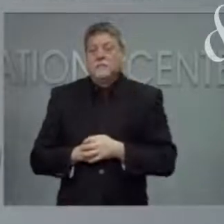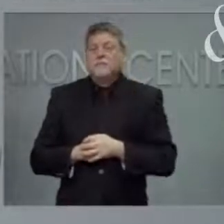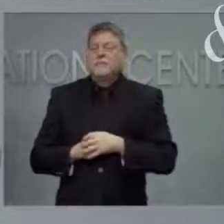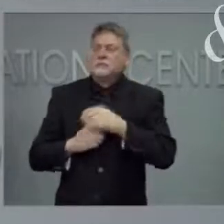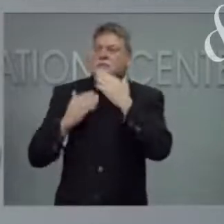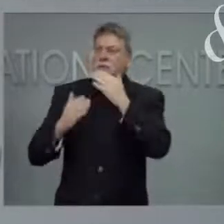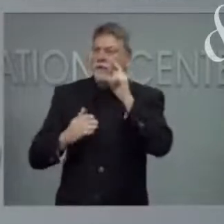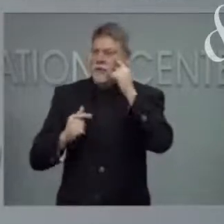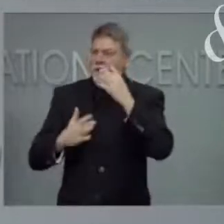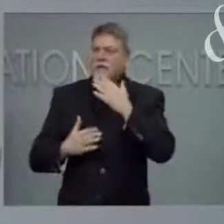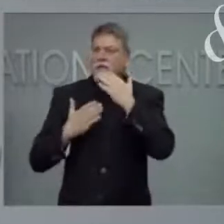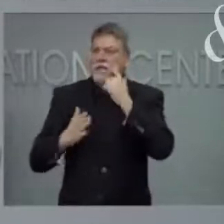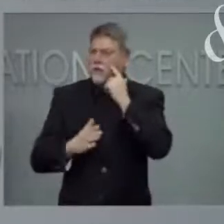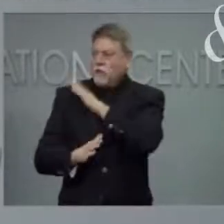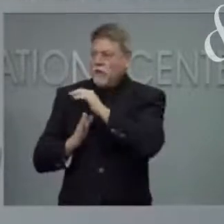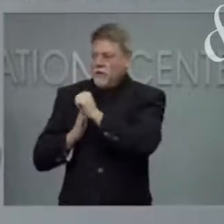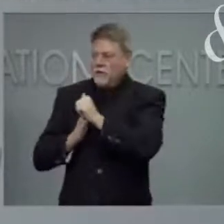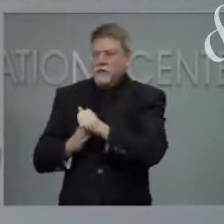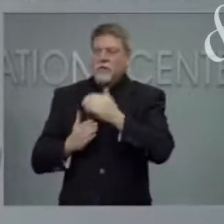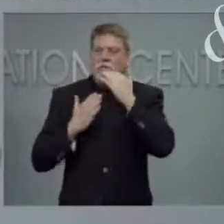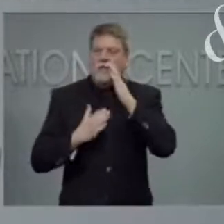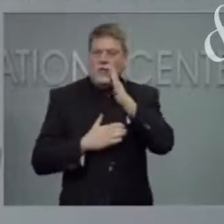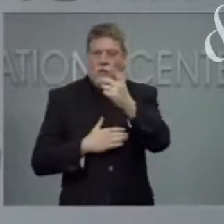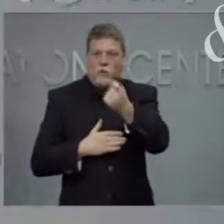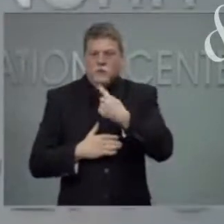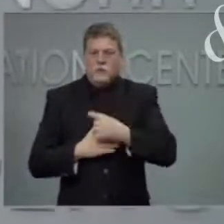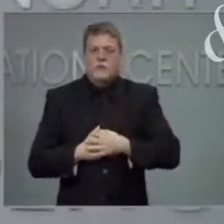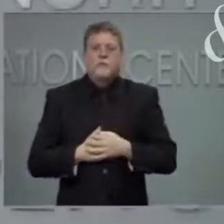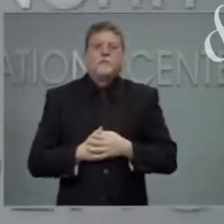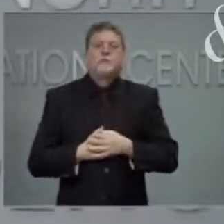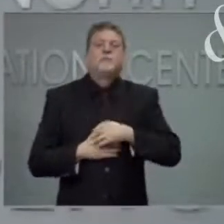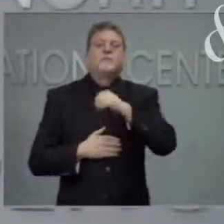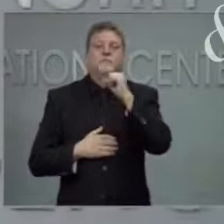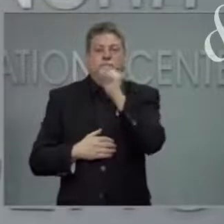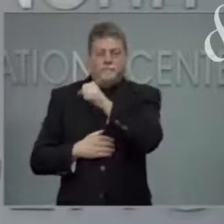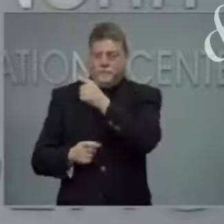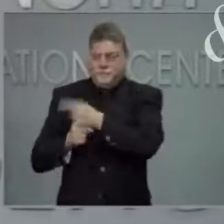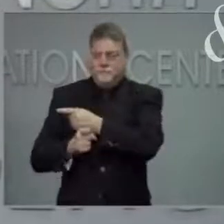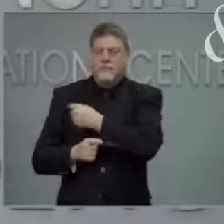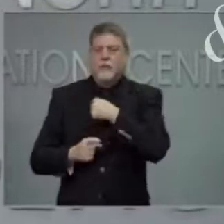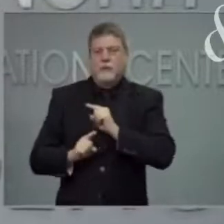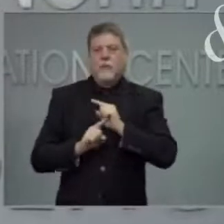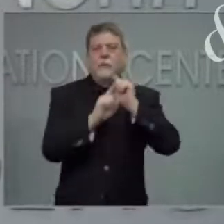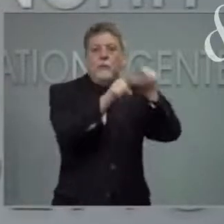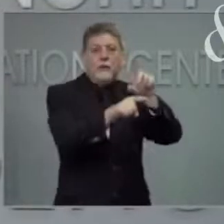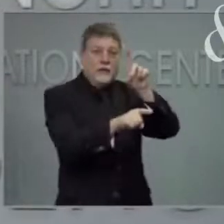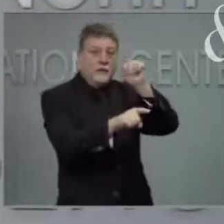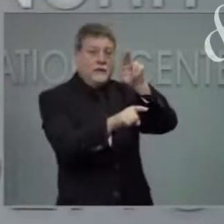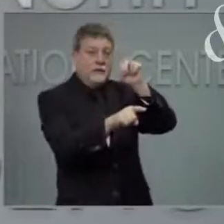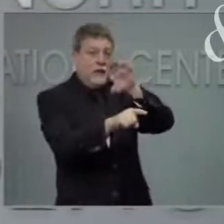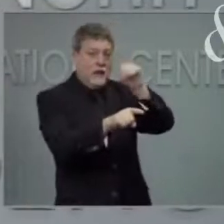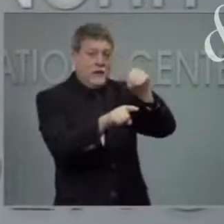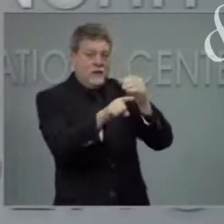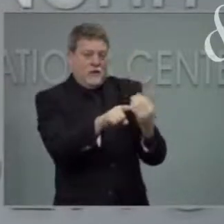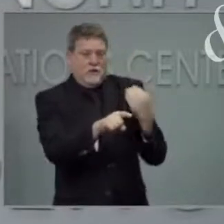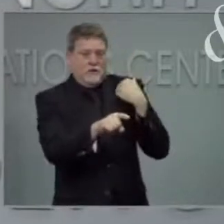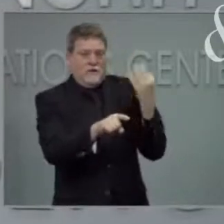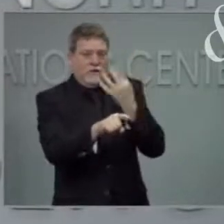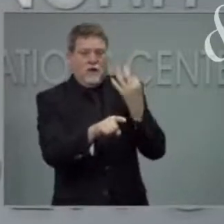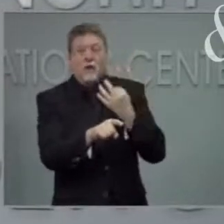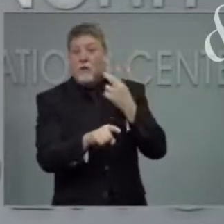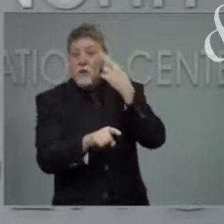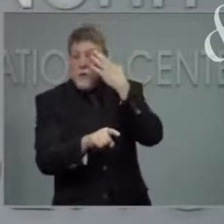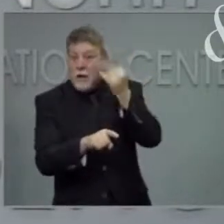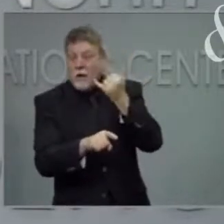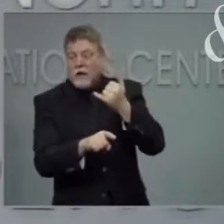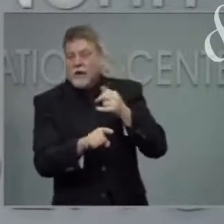Thank you, Governor, and thank you for your leadership. Thanks for the question. Yes, sir, I did go out to Dare County on Friday to take a look